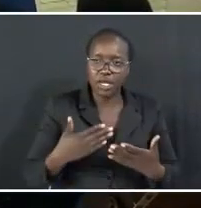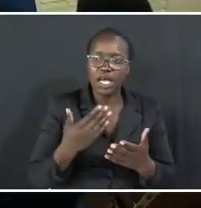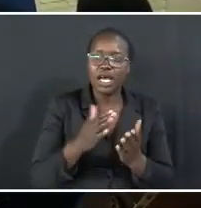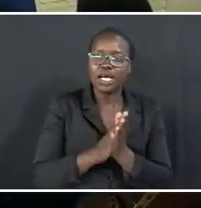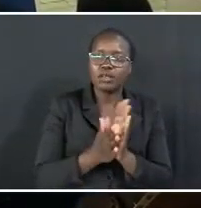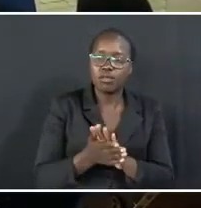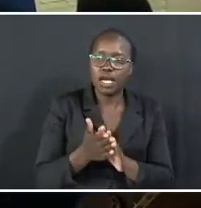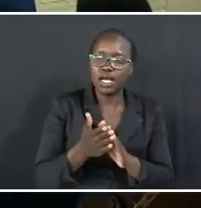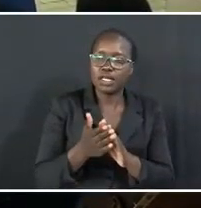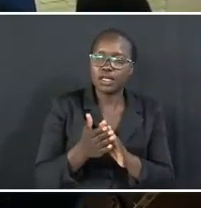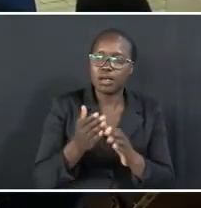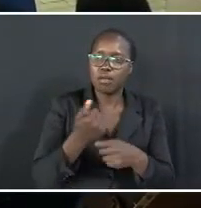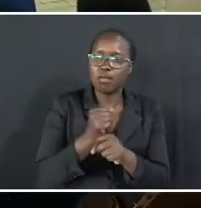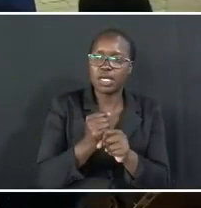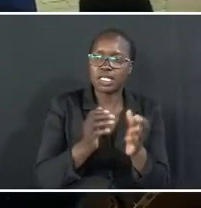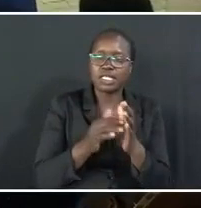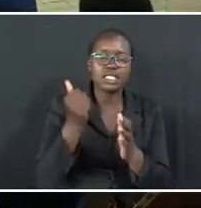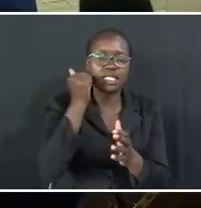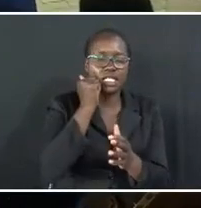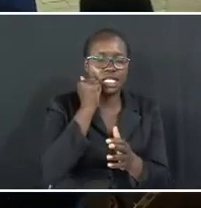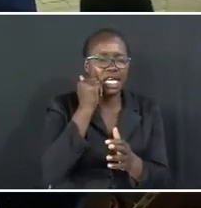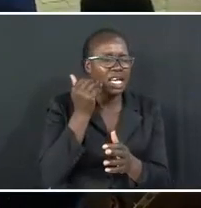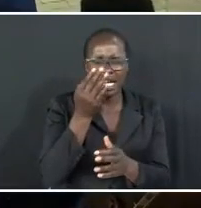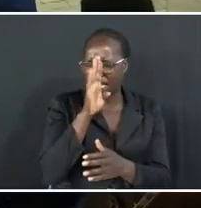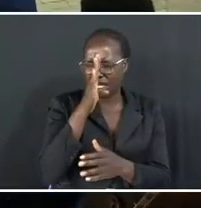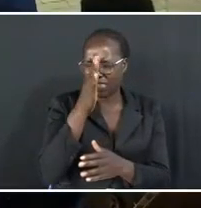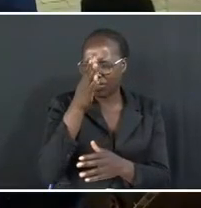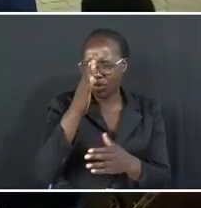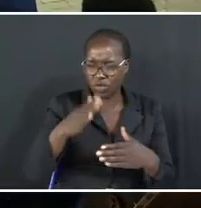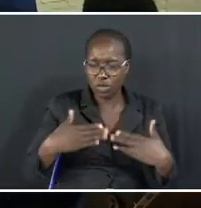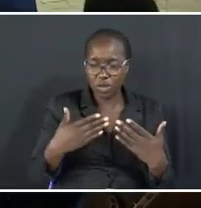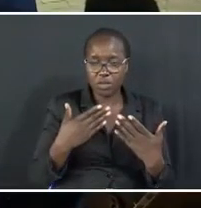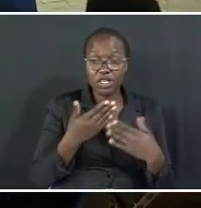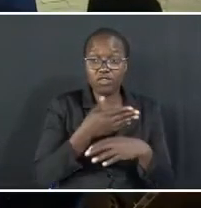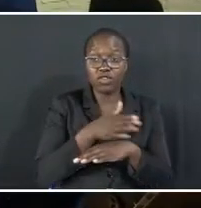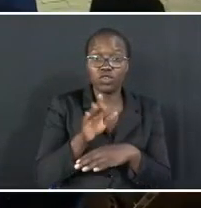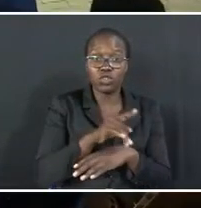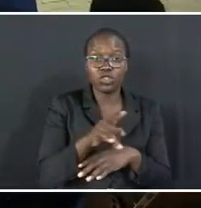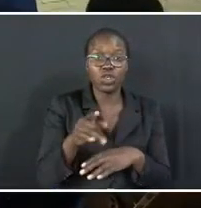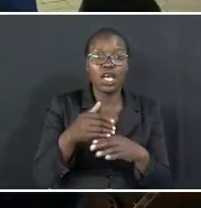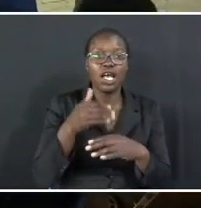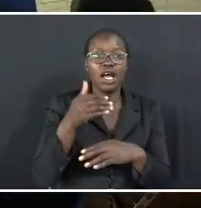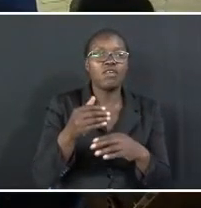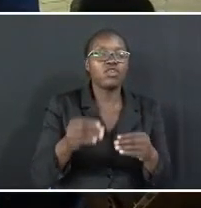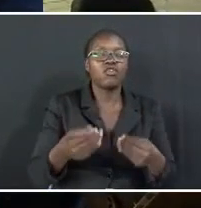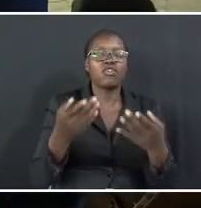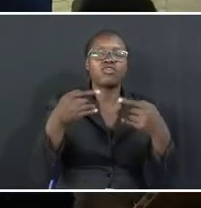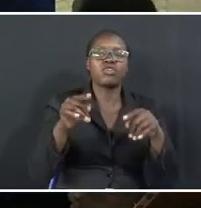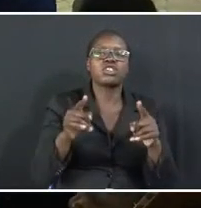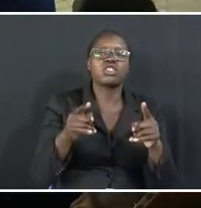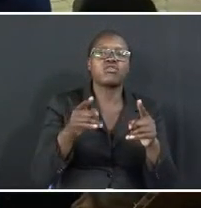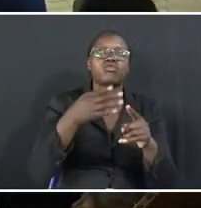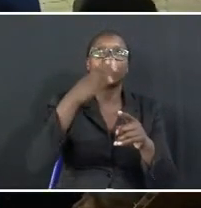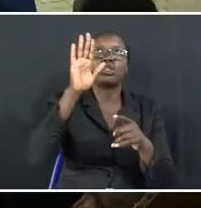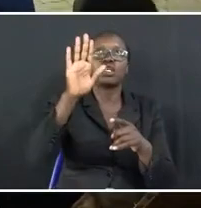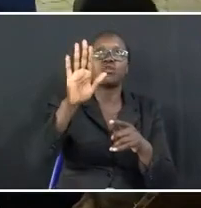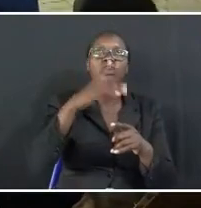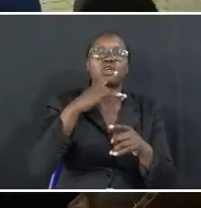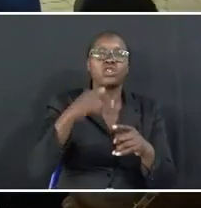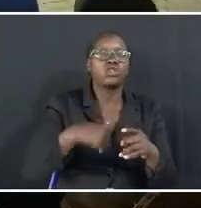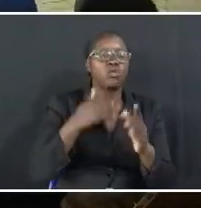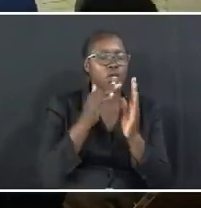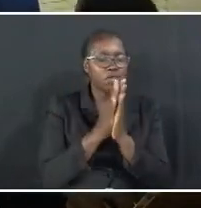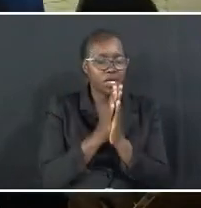make Jesus sad. And I don't think God will be happy if he loses you after you have offered yourself to him. So it is